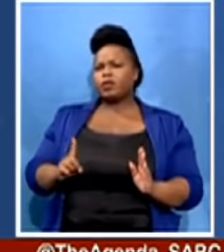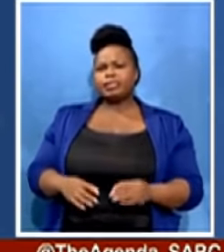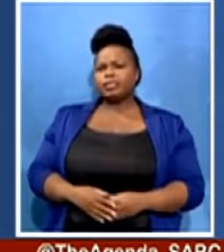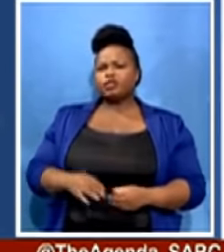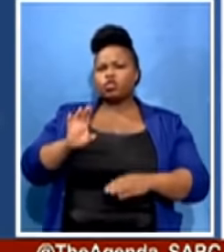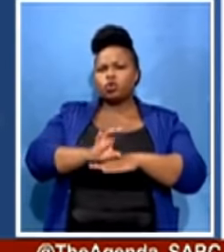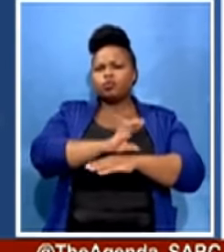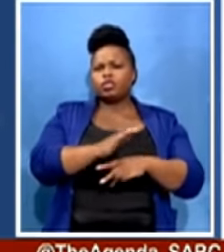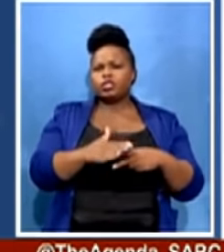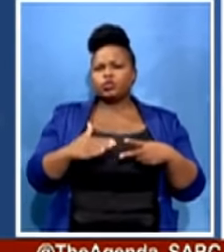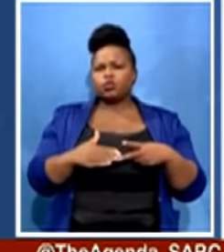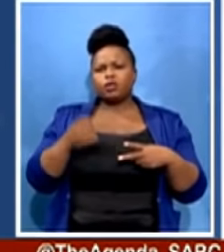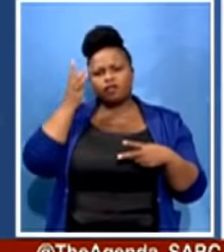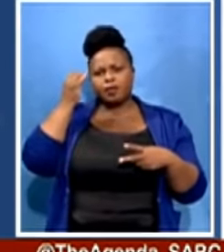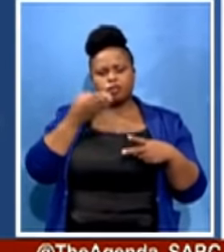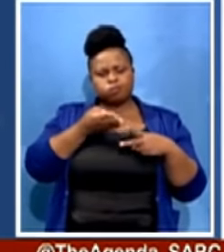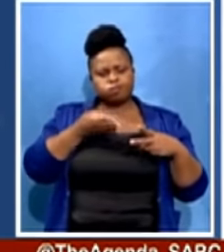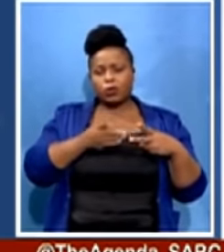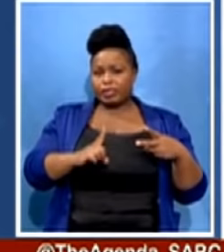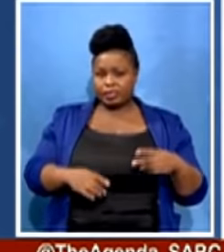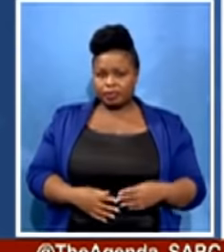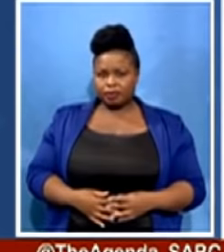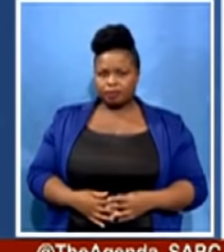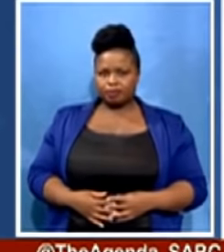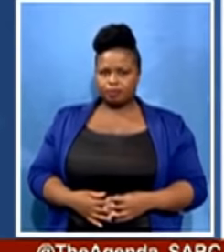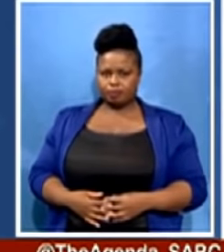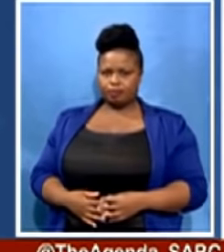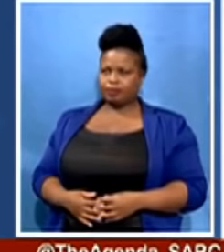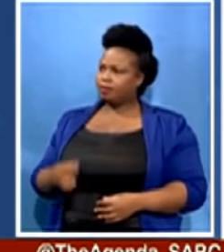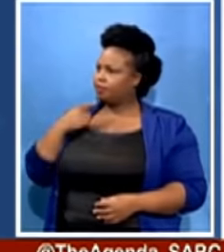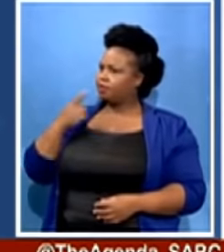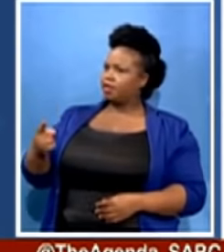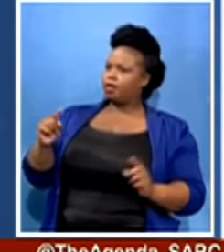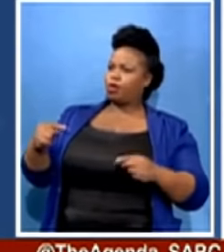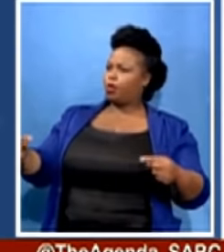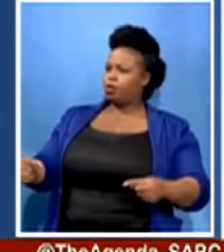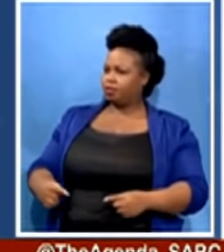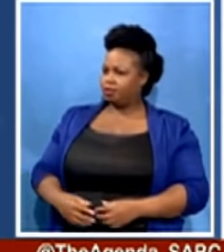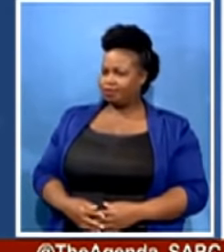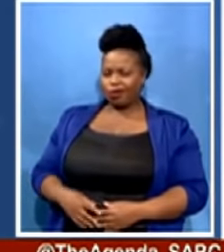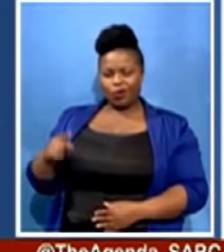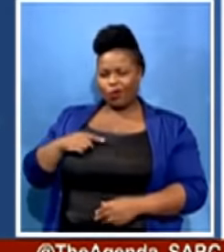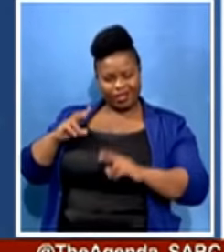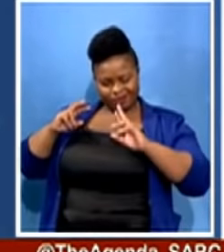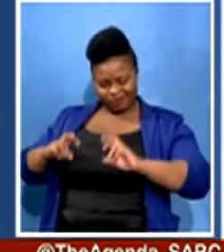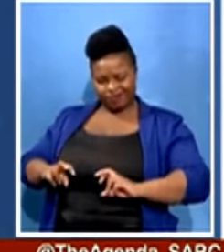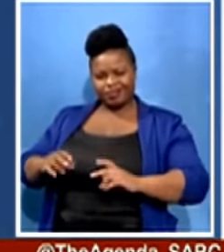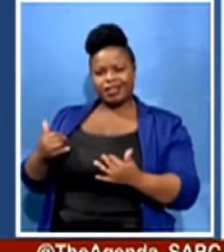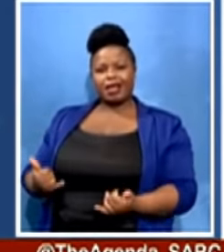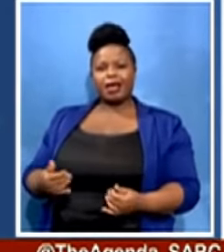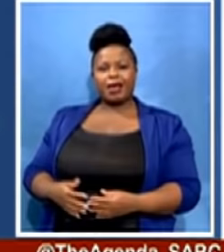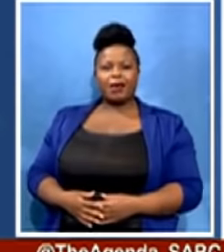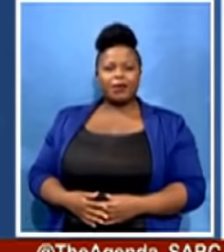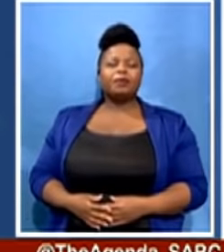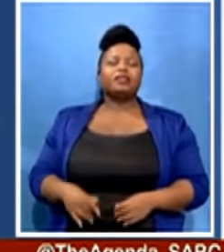I obviously can't tell you that. Investigations are being done now. We can all say it's all about